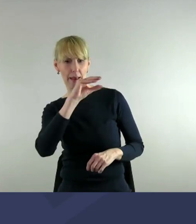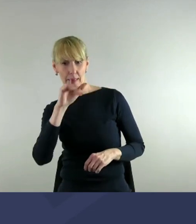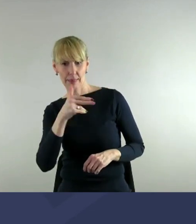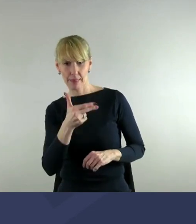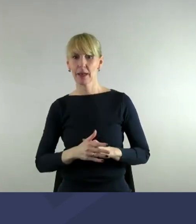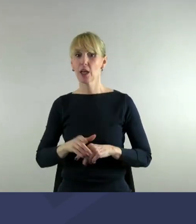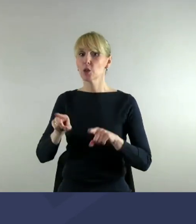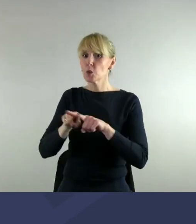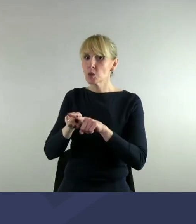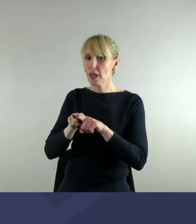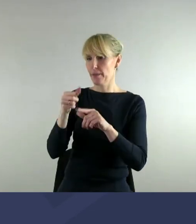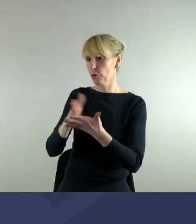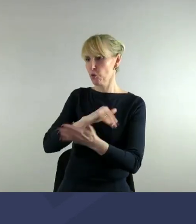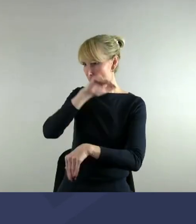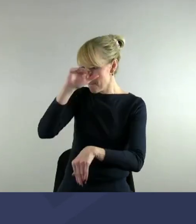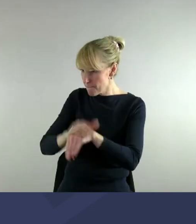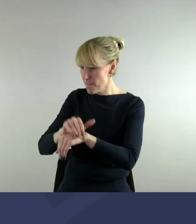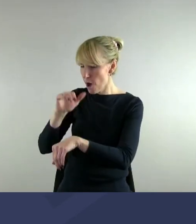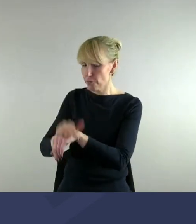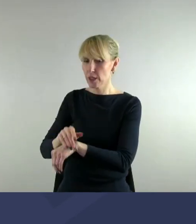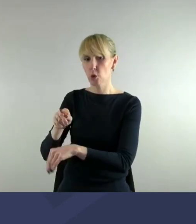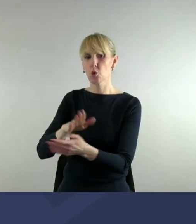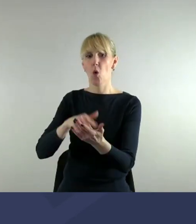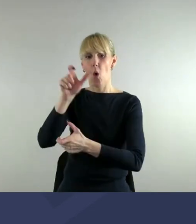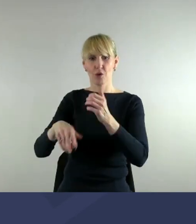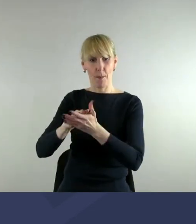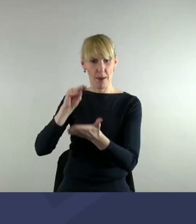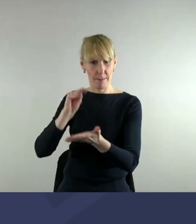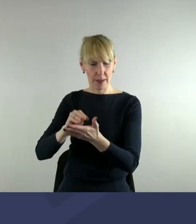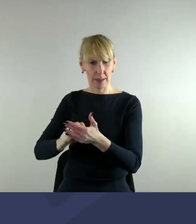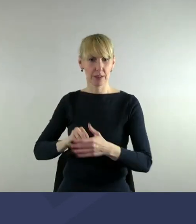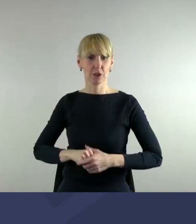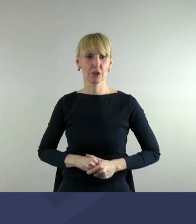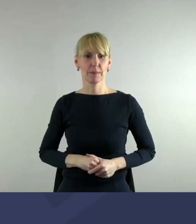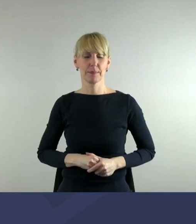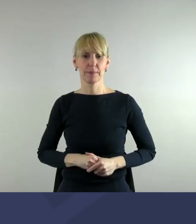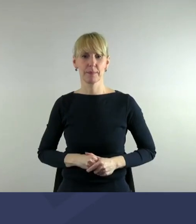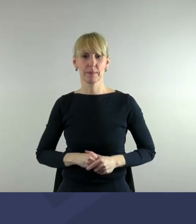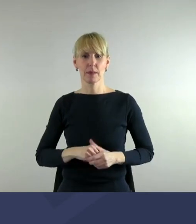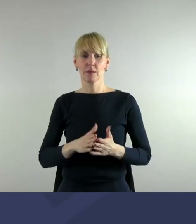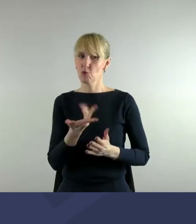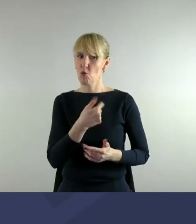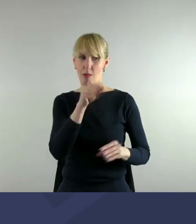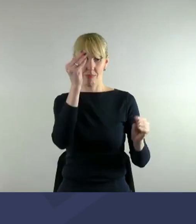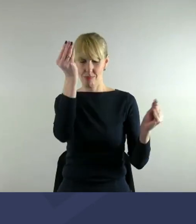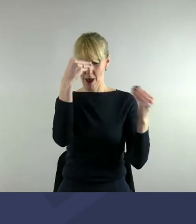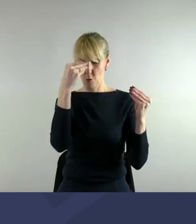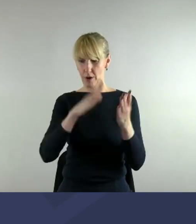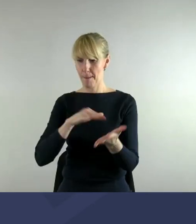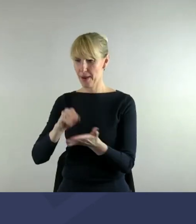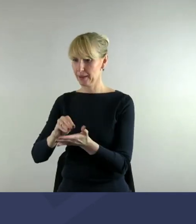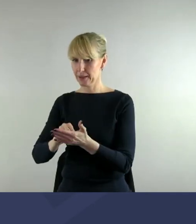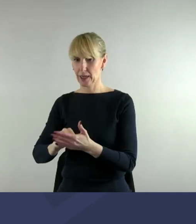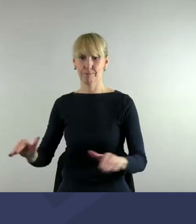Anna's research has proved what has been already proved in the practice, what we see in our experience. So this is where we see